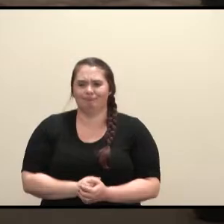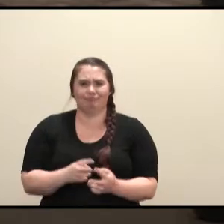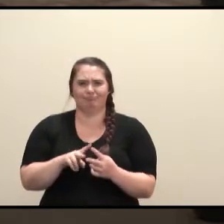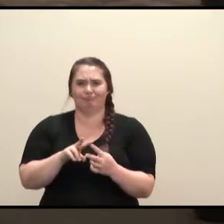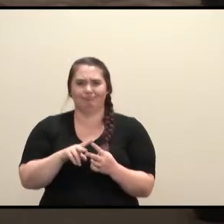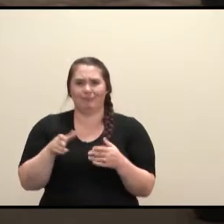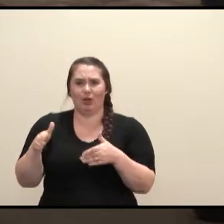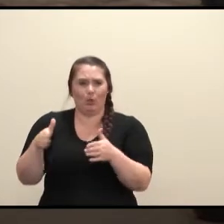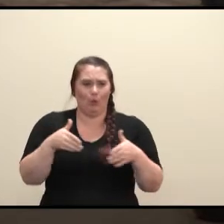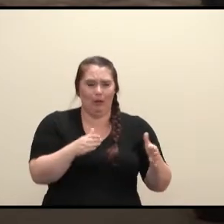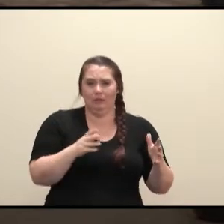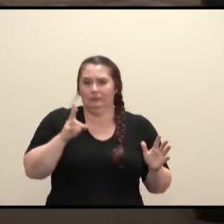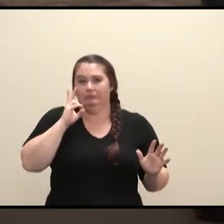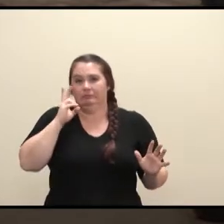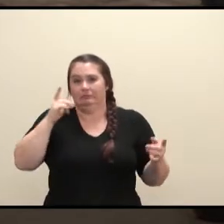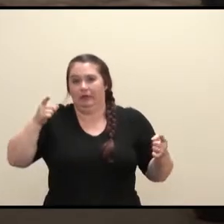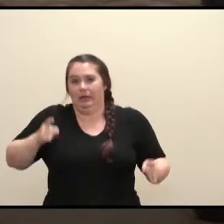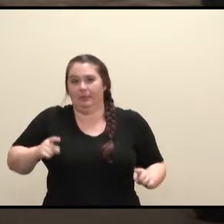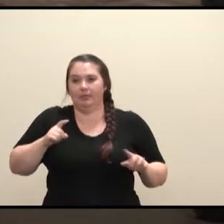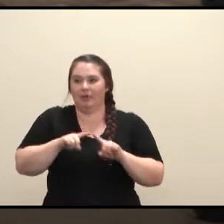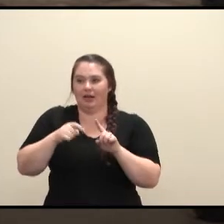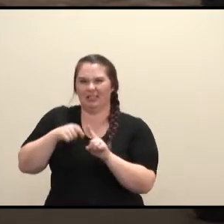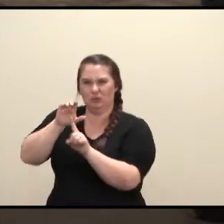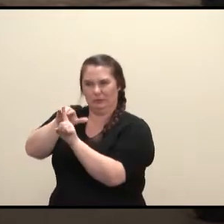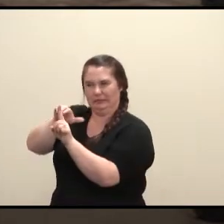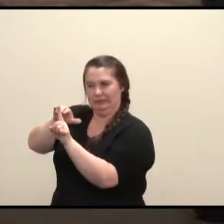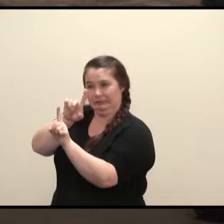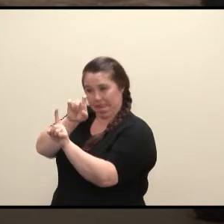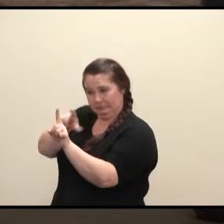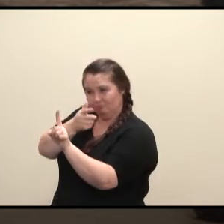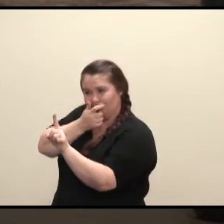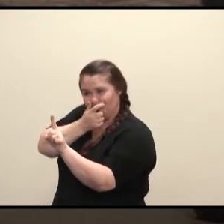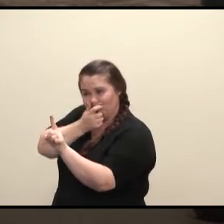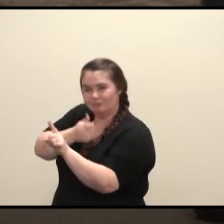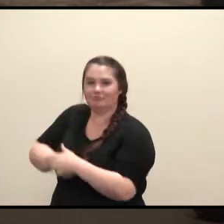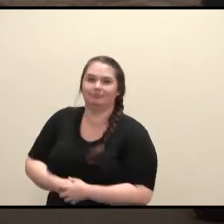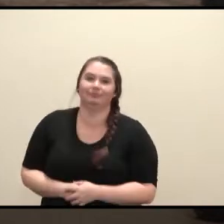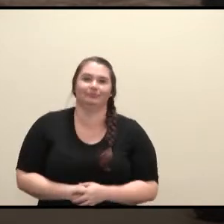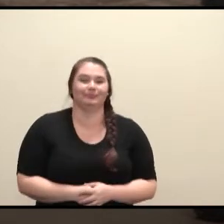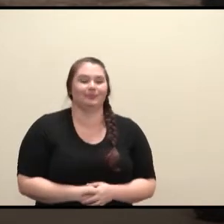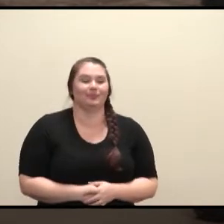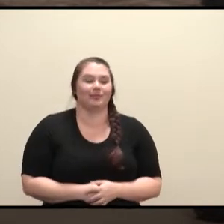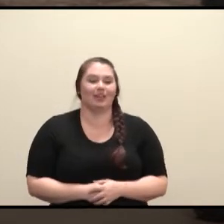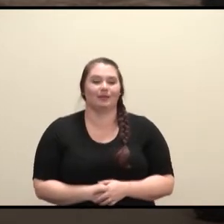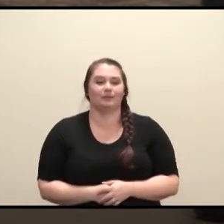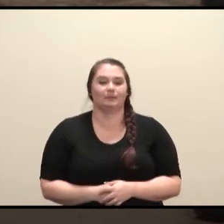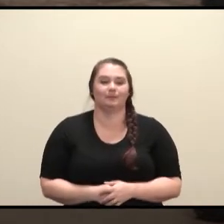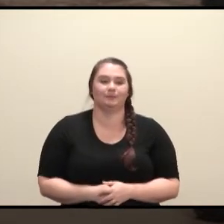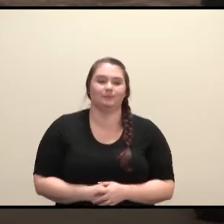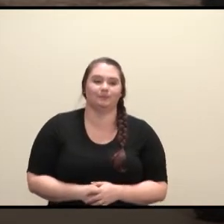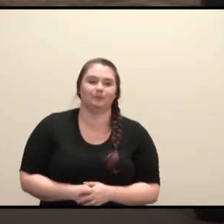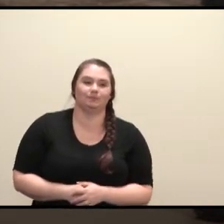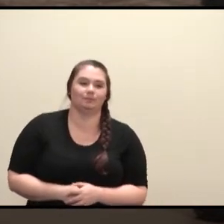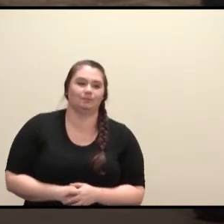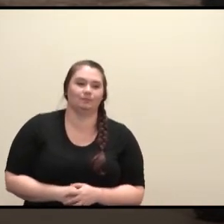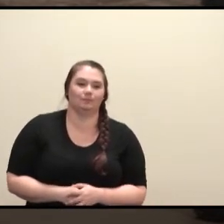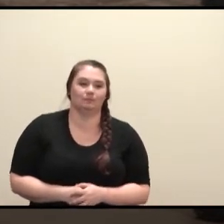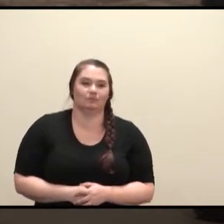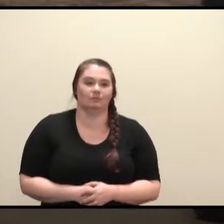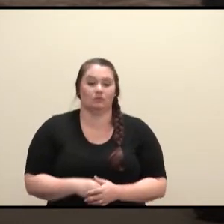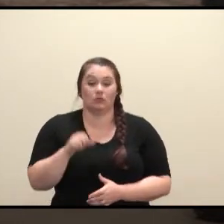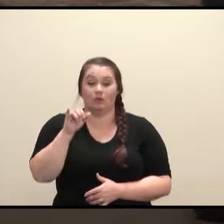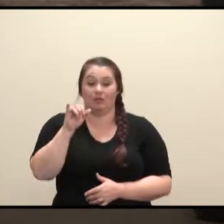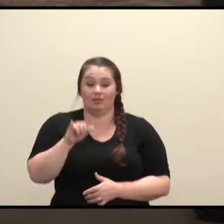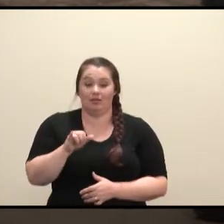make a difference on our debt rate. So I need to get that clarified. So anyway, we come down as we talked about what that comptroller's